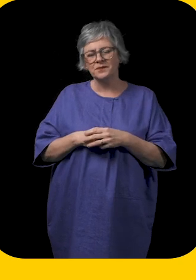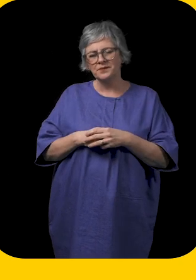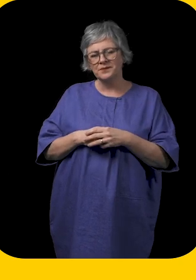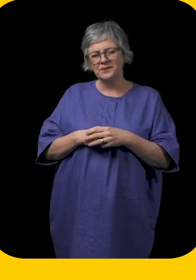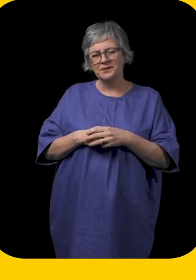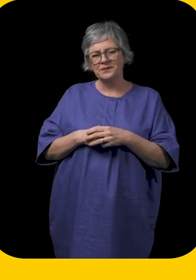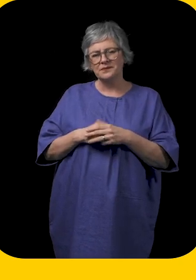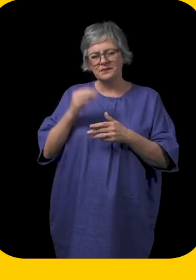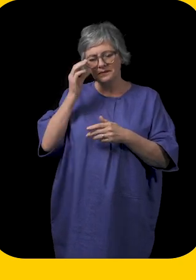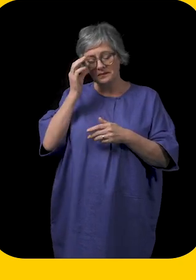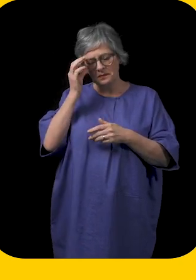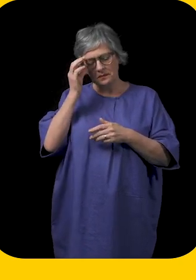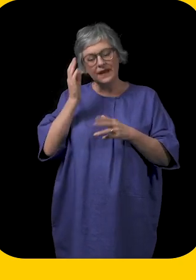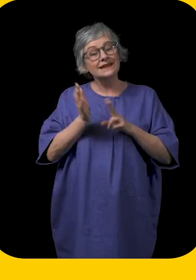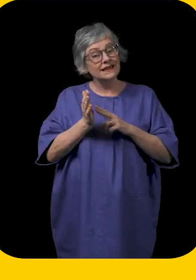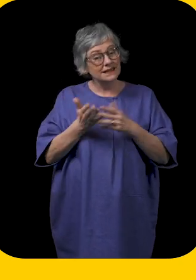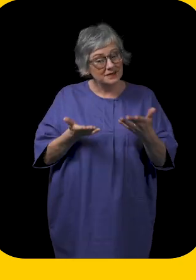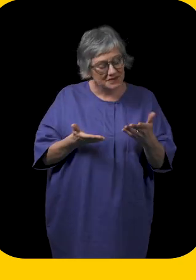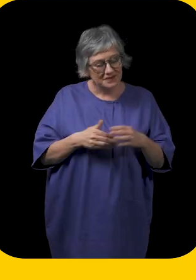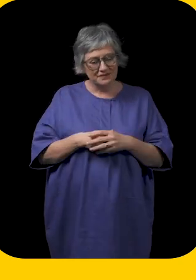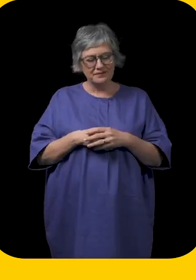will go back to normal again.